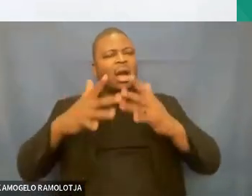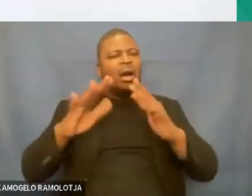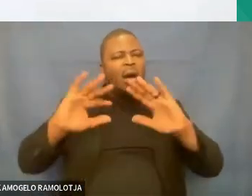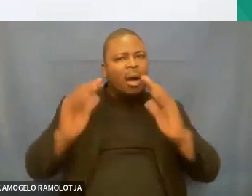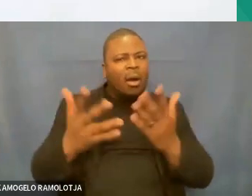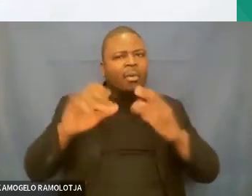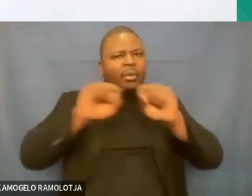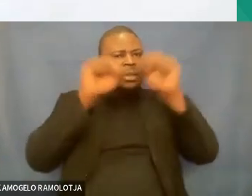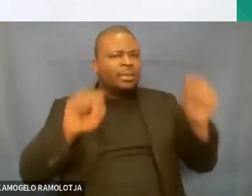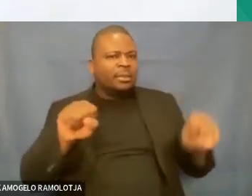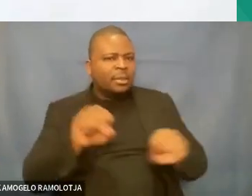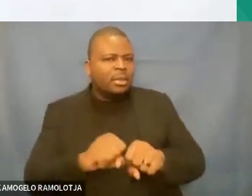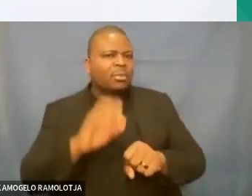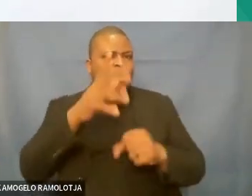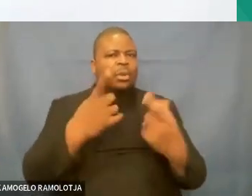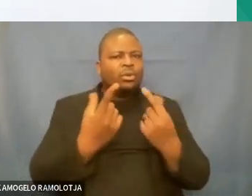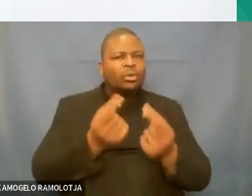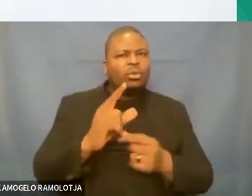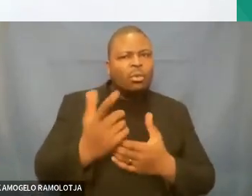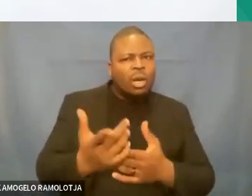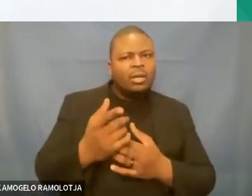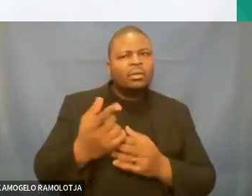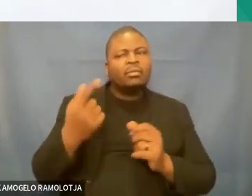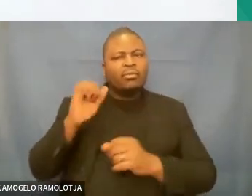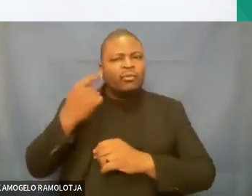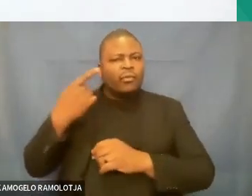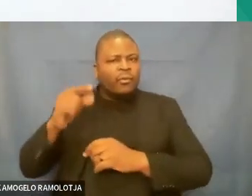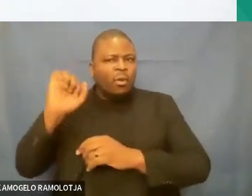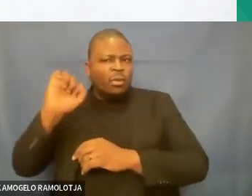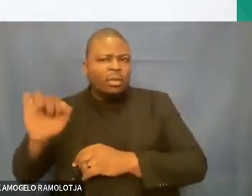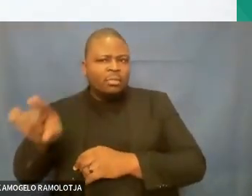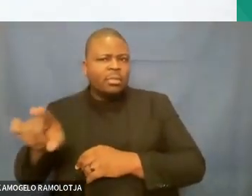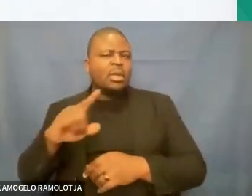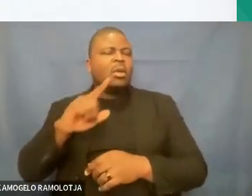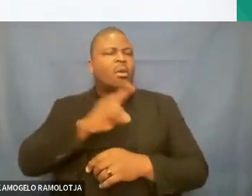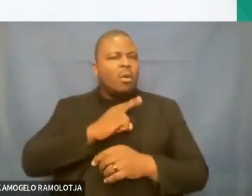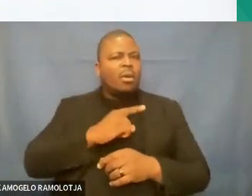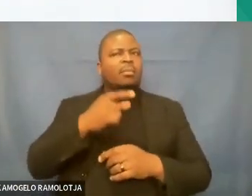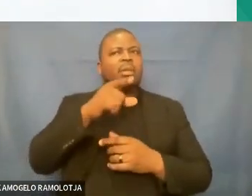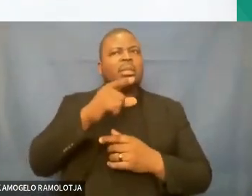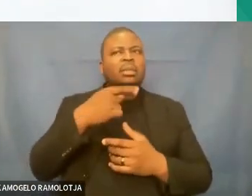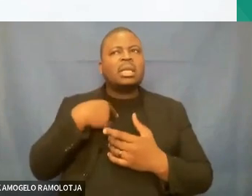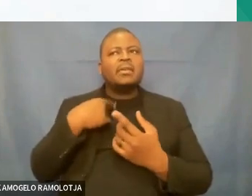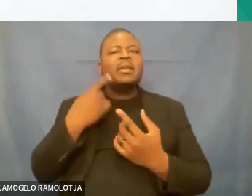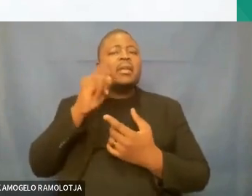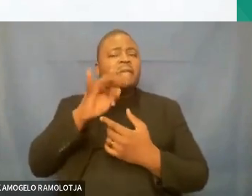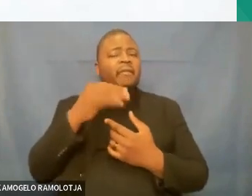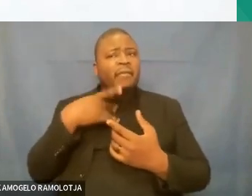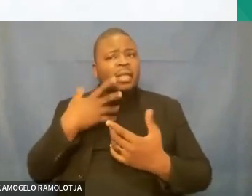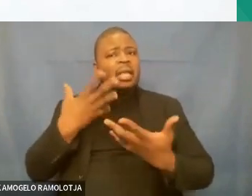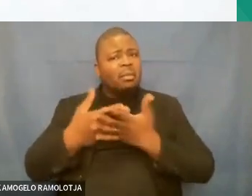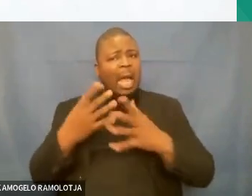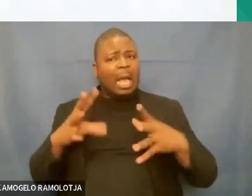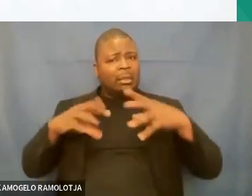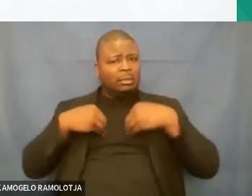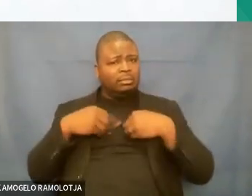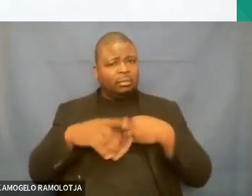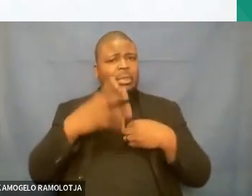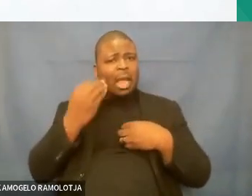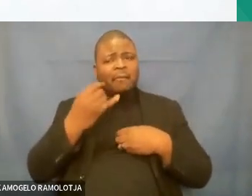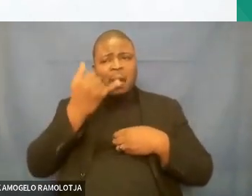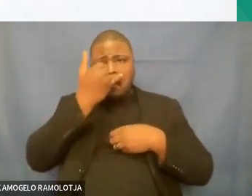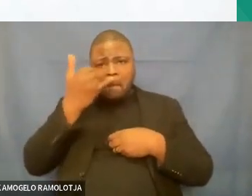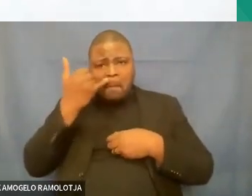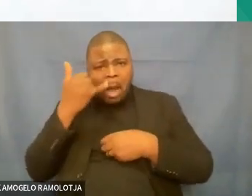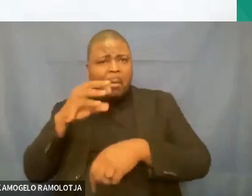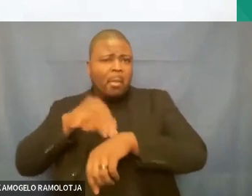do to them if they do acknowledge that, look, I've got a substance use problem and this is where I'm at. And the truth is